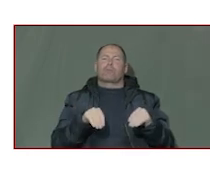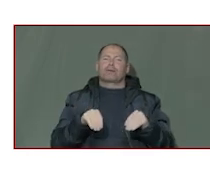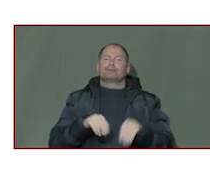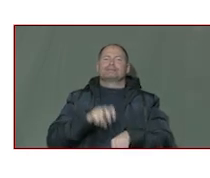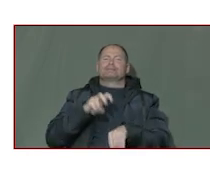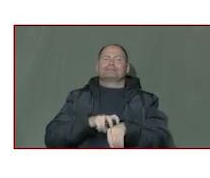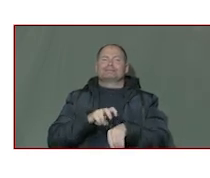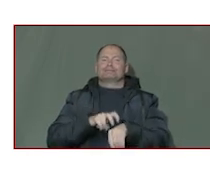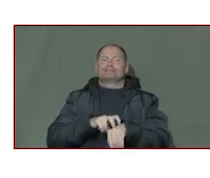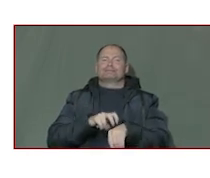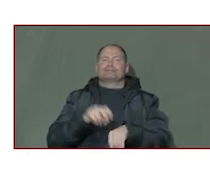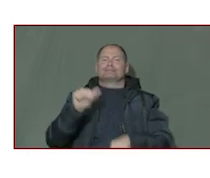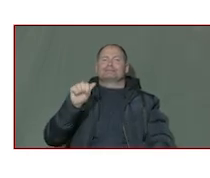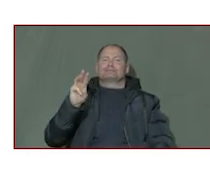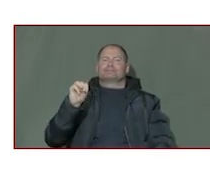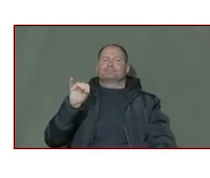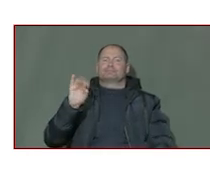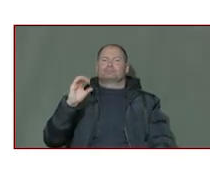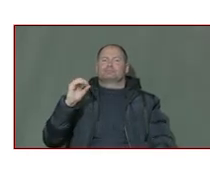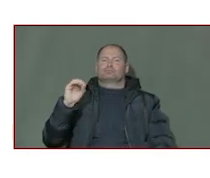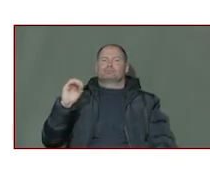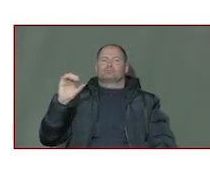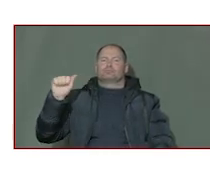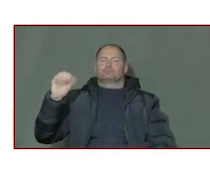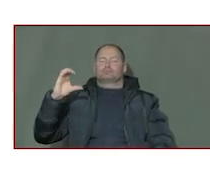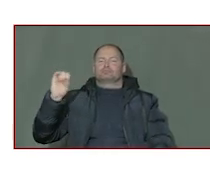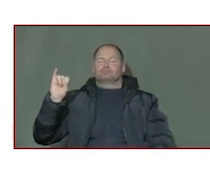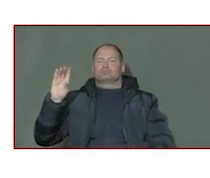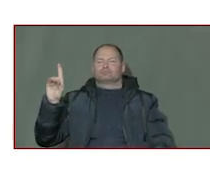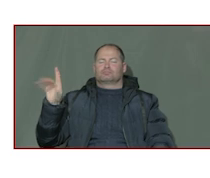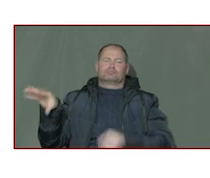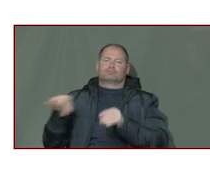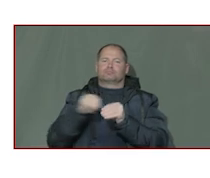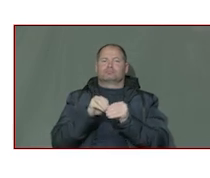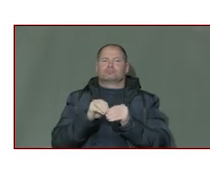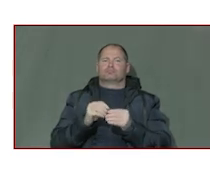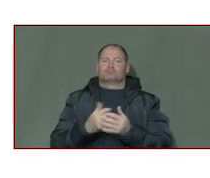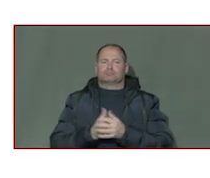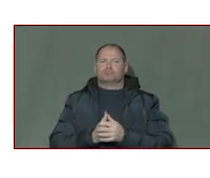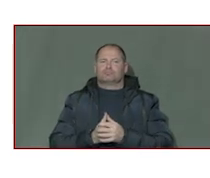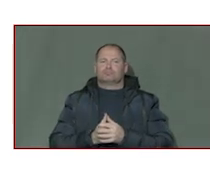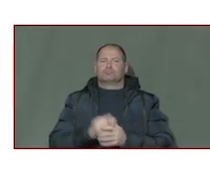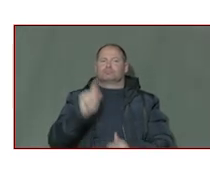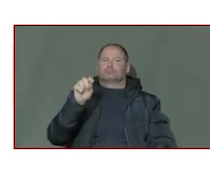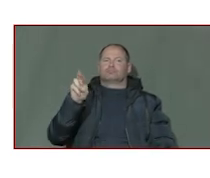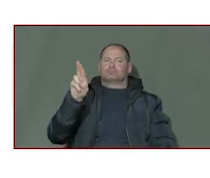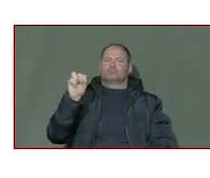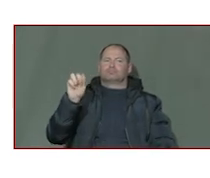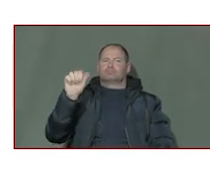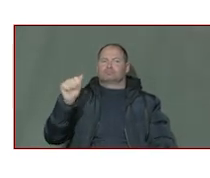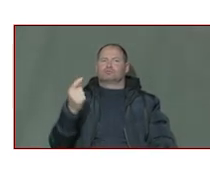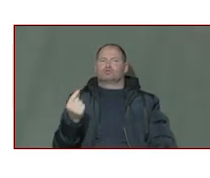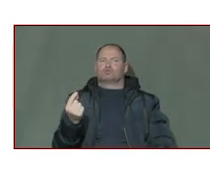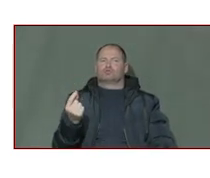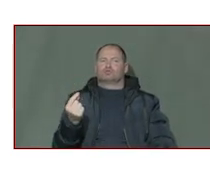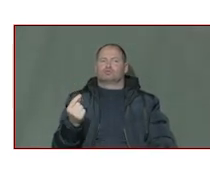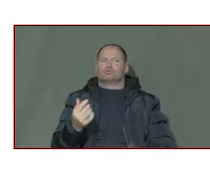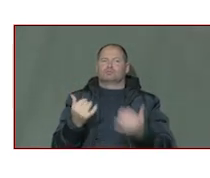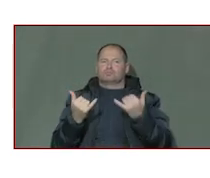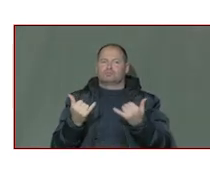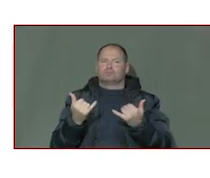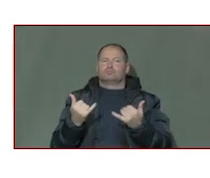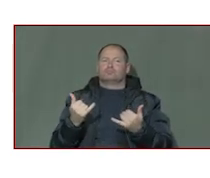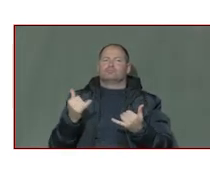required amino acid to the ribosome. What does tRNA also do? The anticodon on the